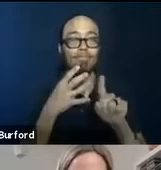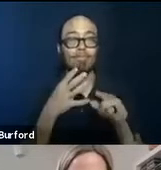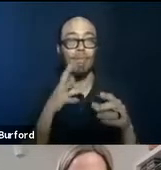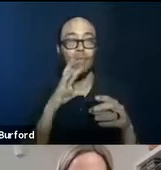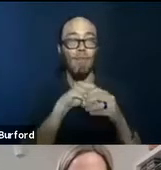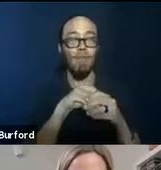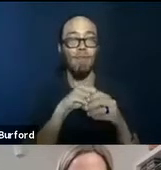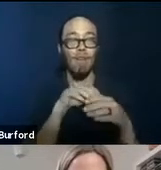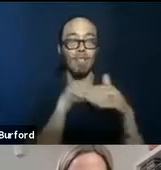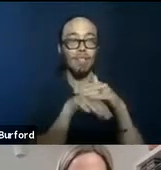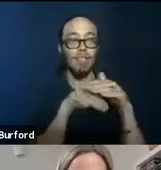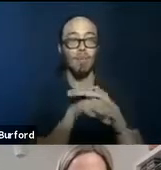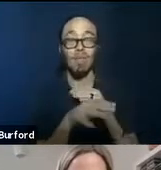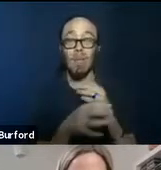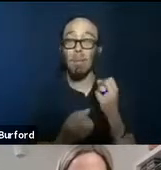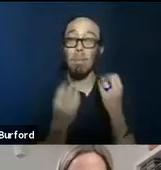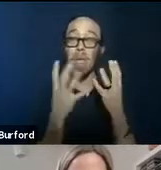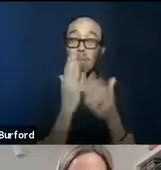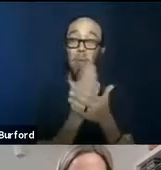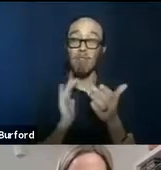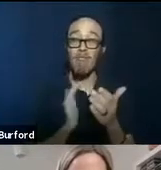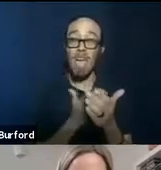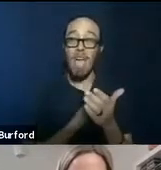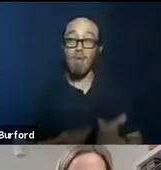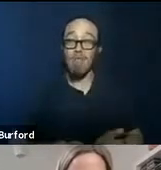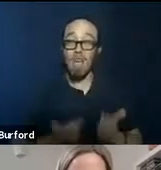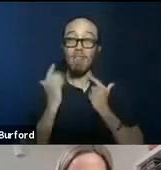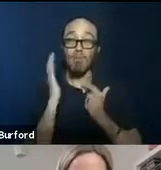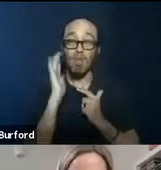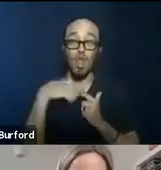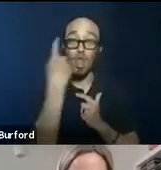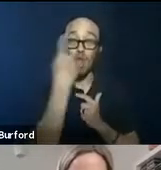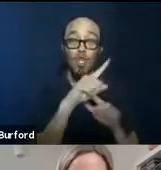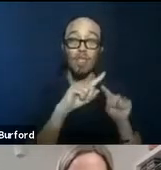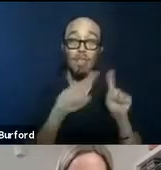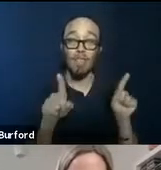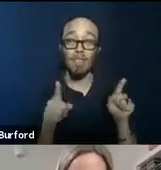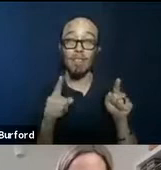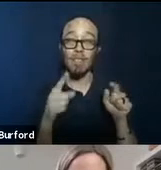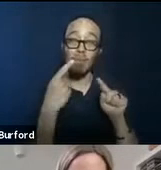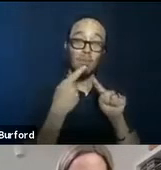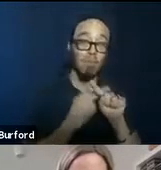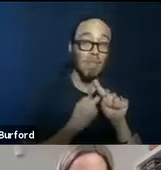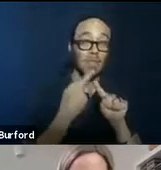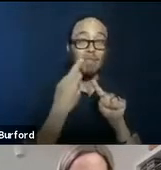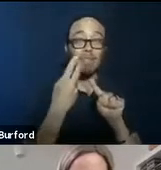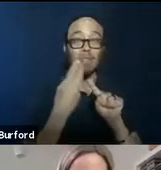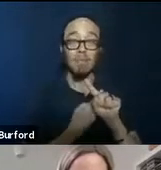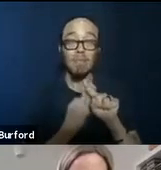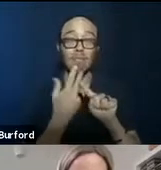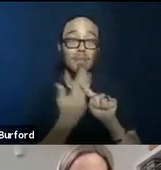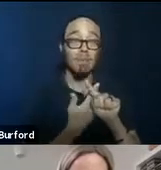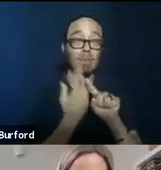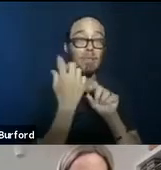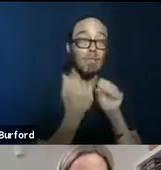forward. Many parts of our lives are going to look different in the weeks and months and even years to come